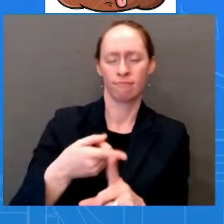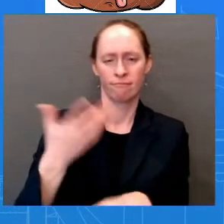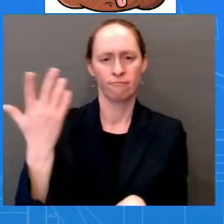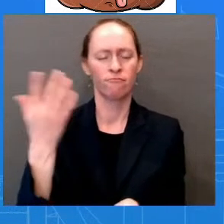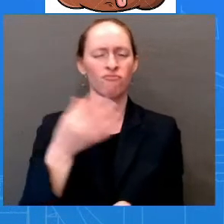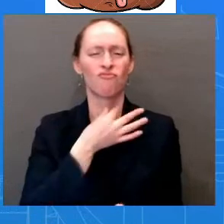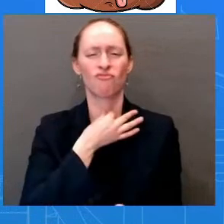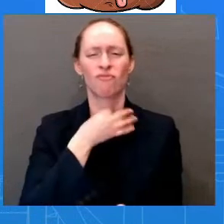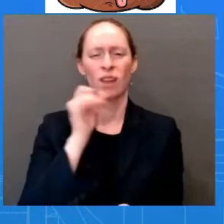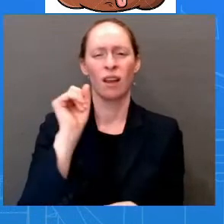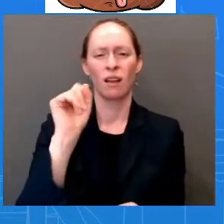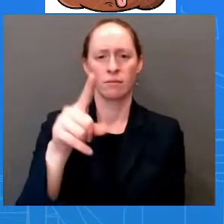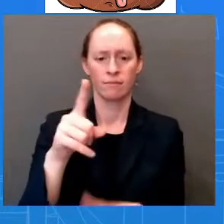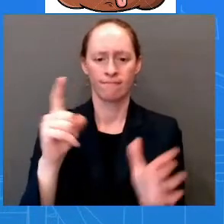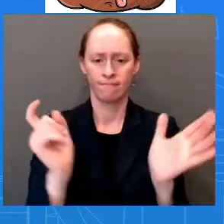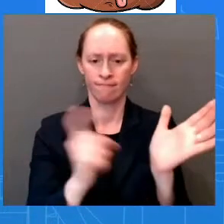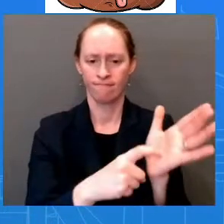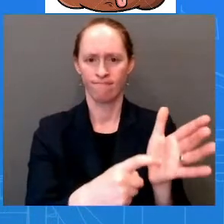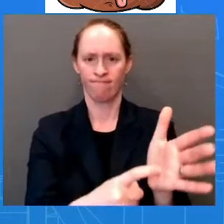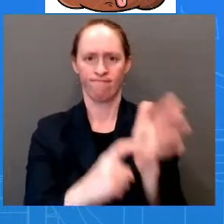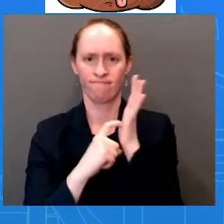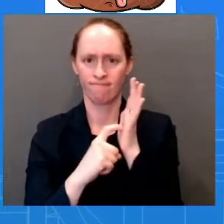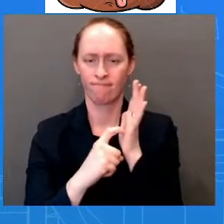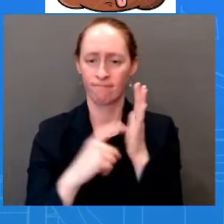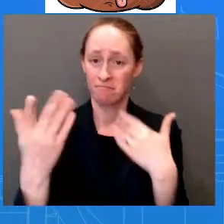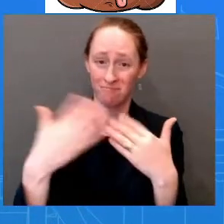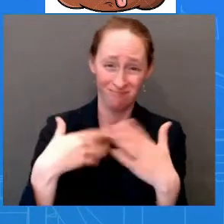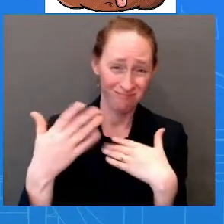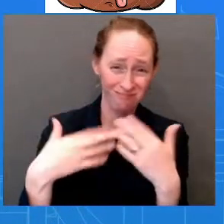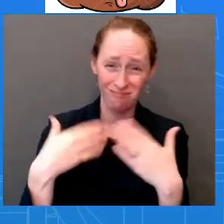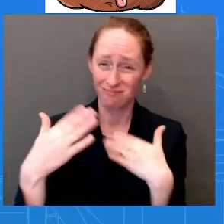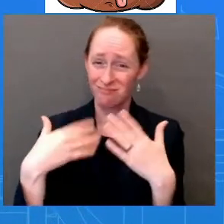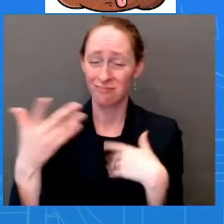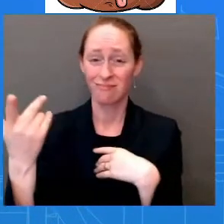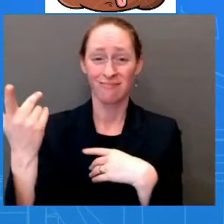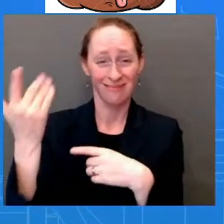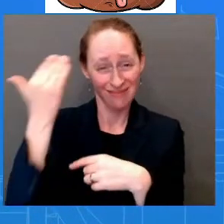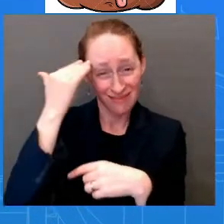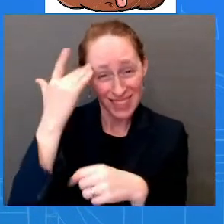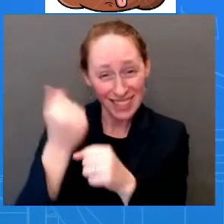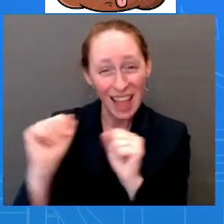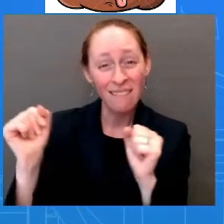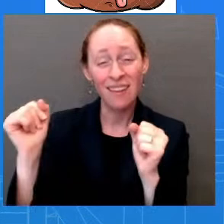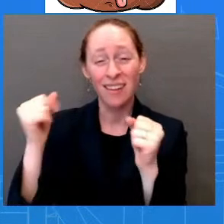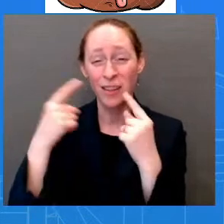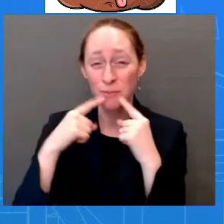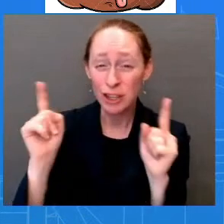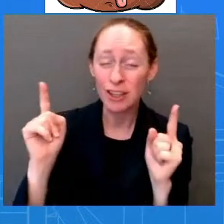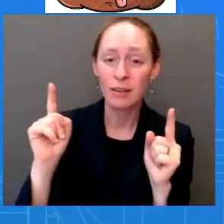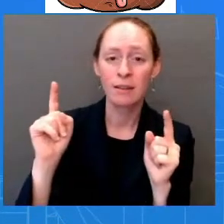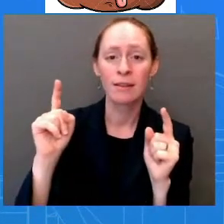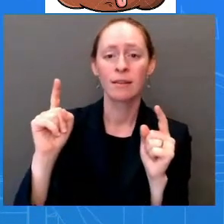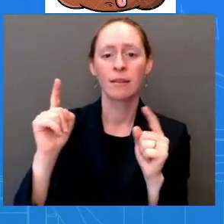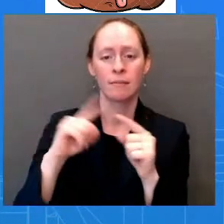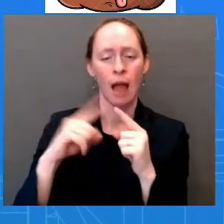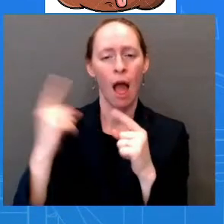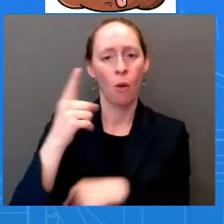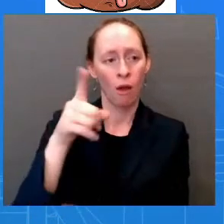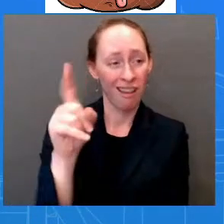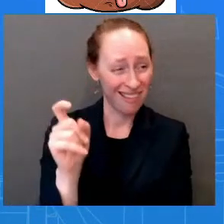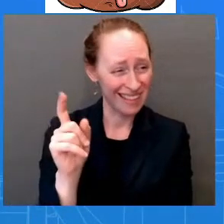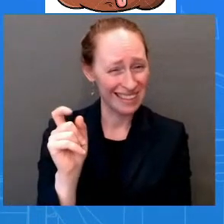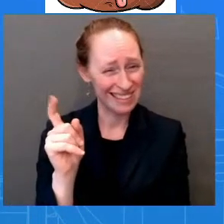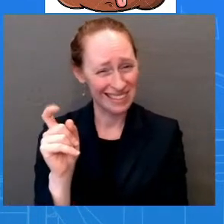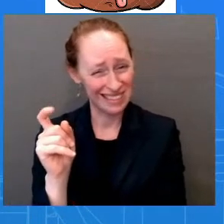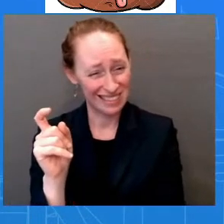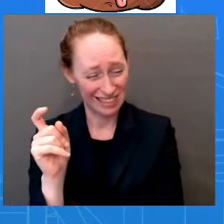safe, even if the vaccine is effective, there's always been a question since the beginning, should they be mandated? Should people lose